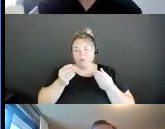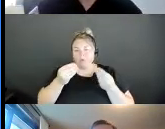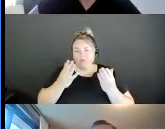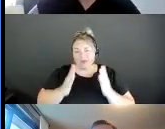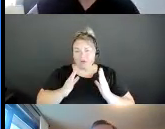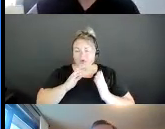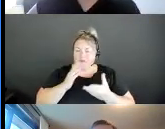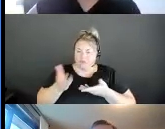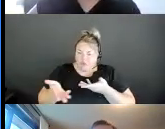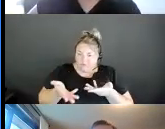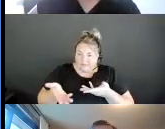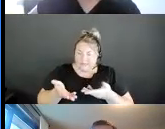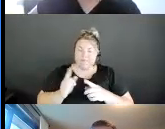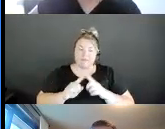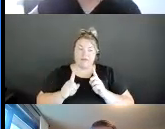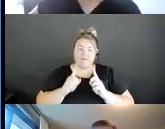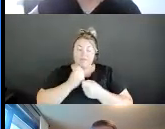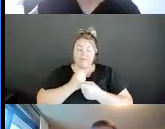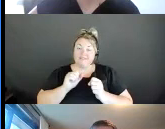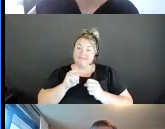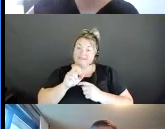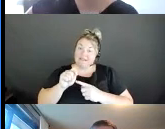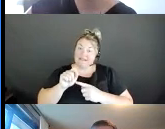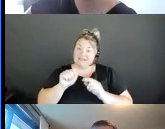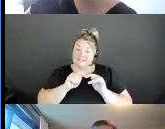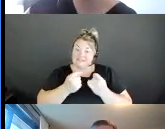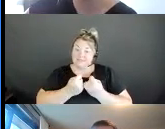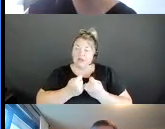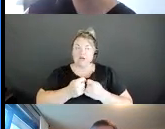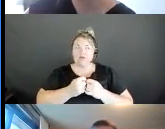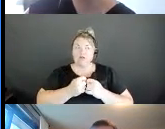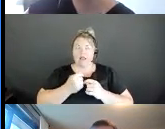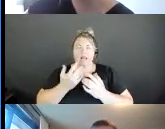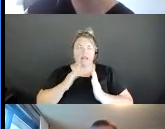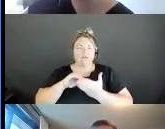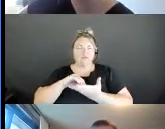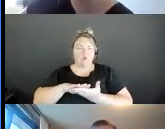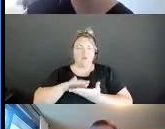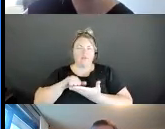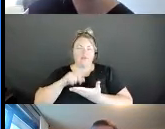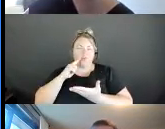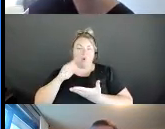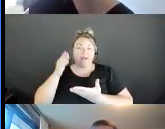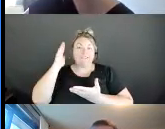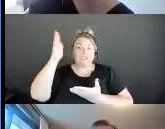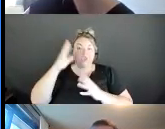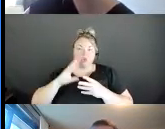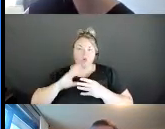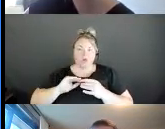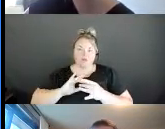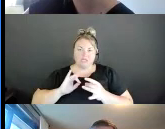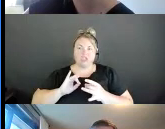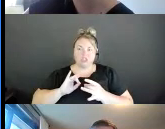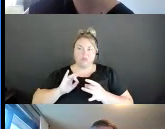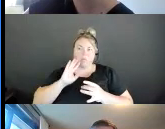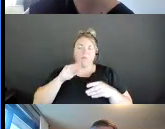But to the safety net team, let's note that for additional conversation, and we